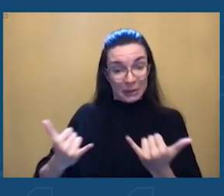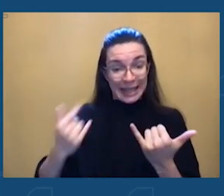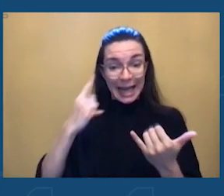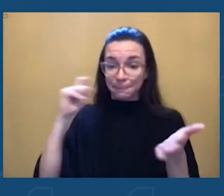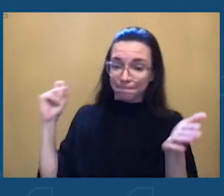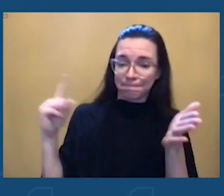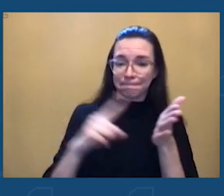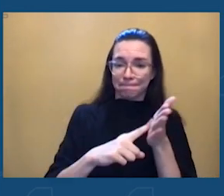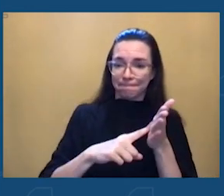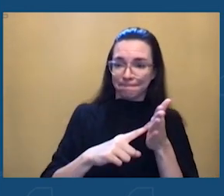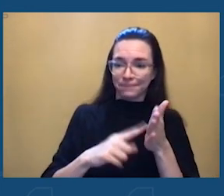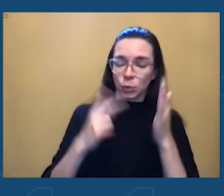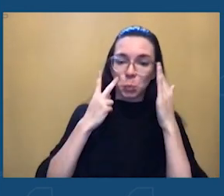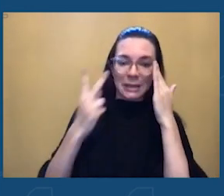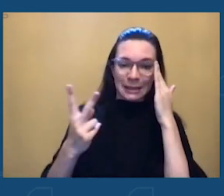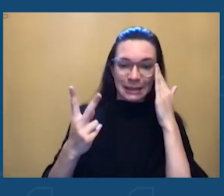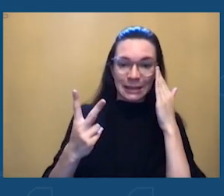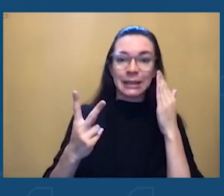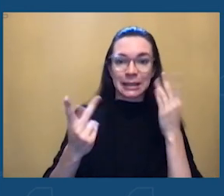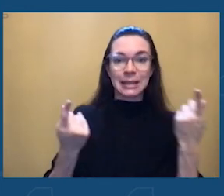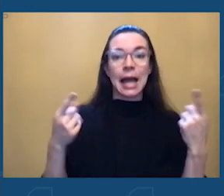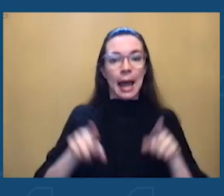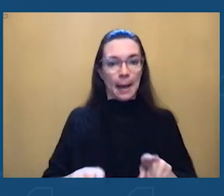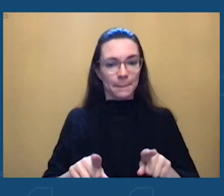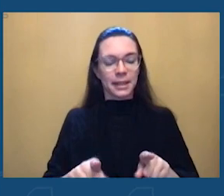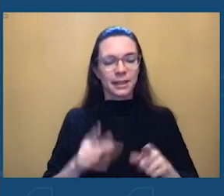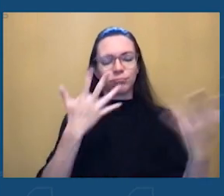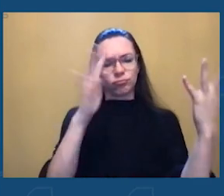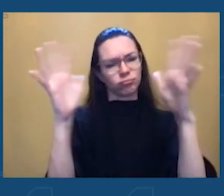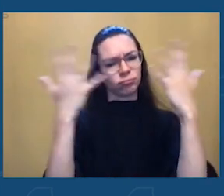understand. Thank you.